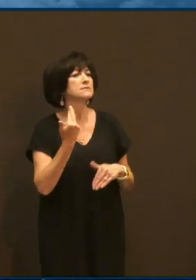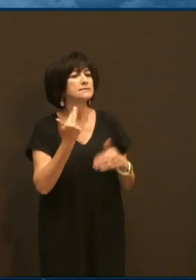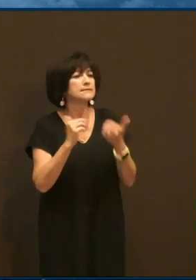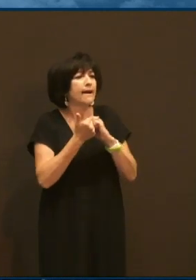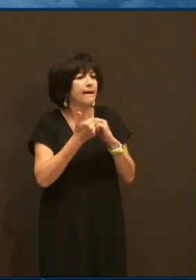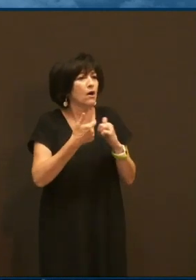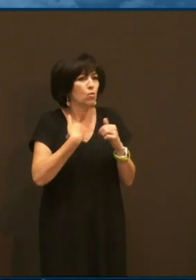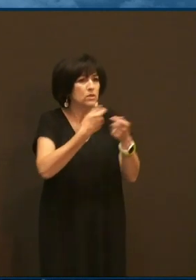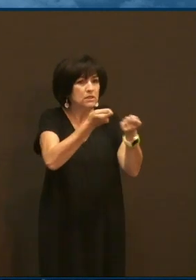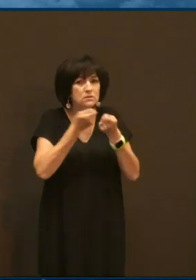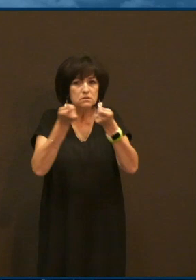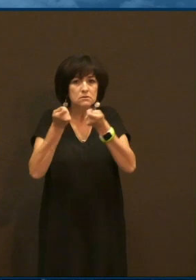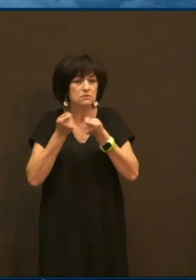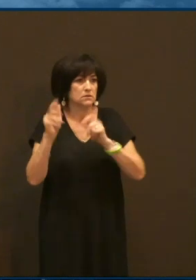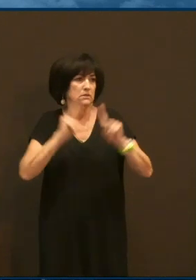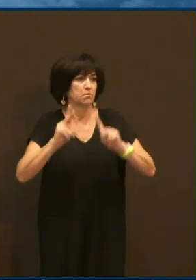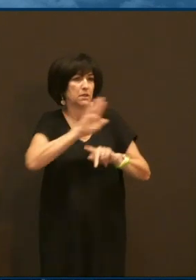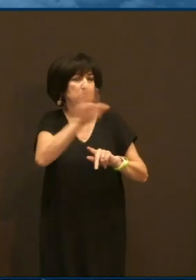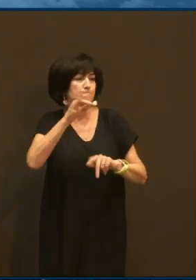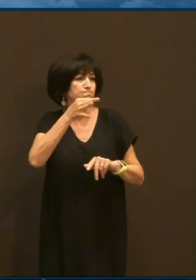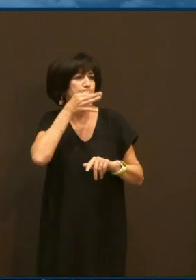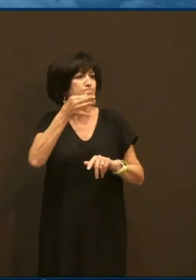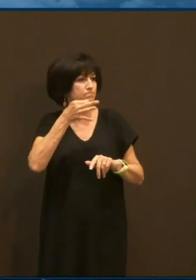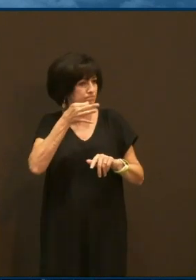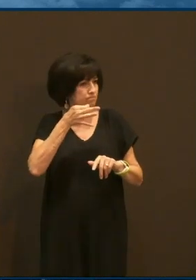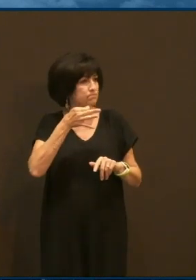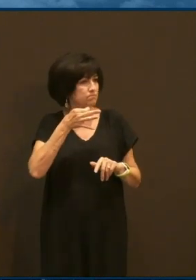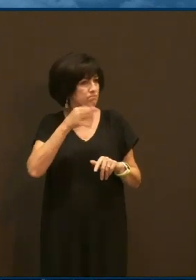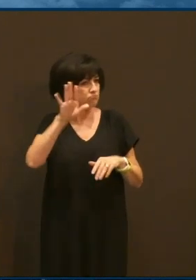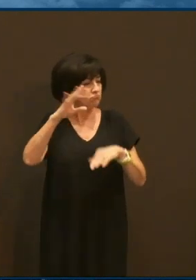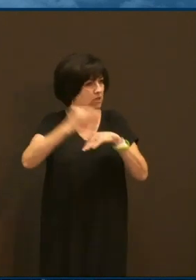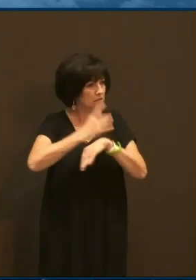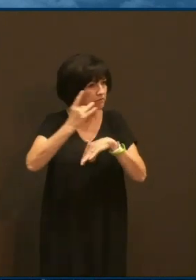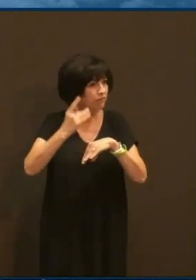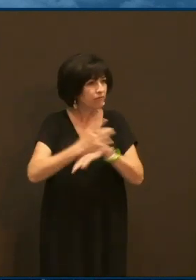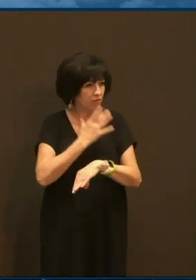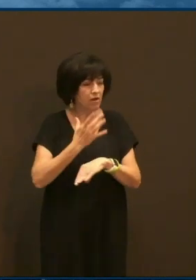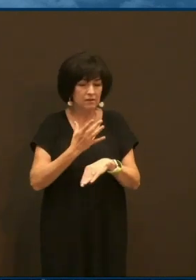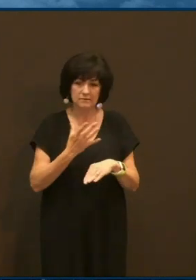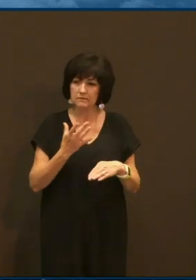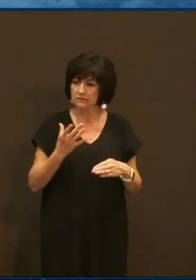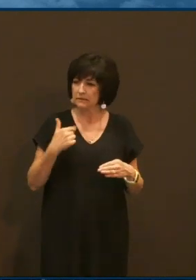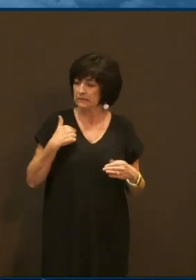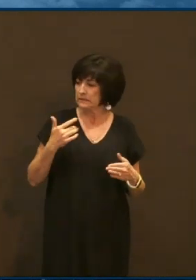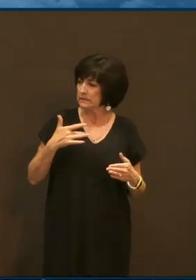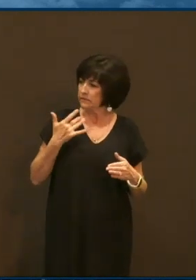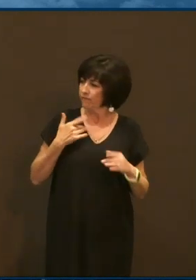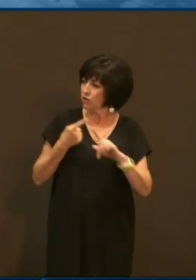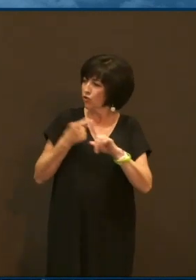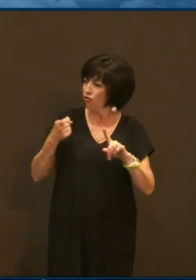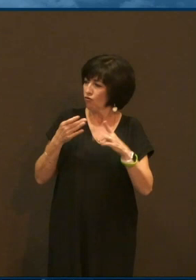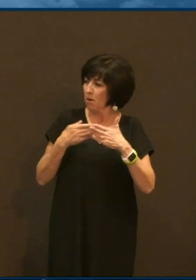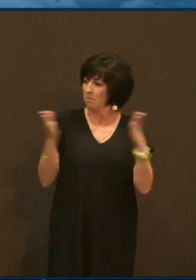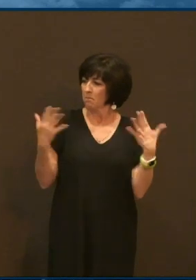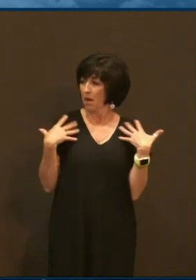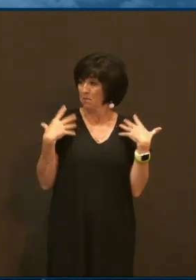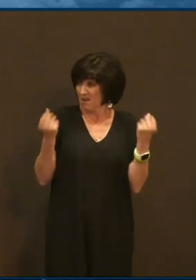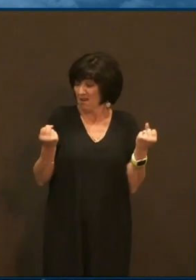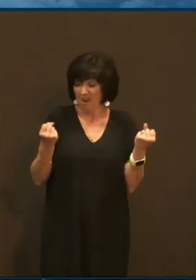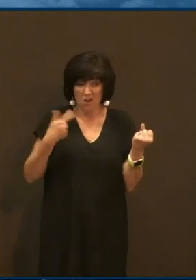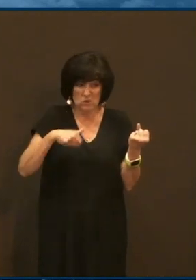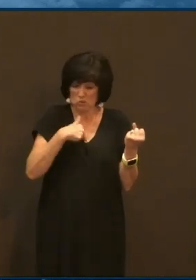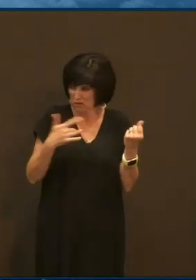subcommittees will provide us with a roadmap going forward. Dr. Rattay, I think from a public health perspective, this is a concern,